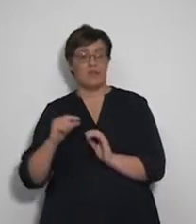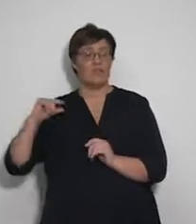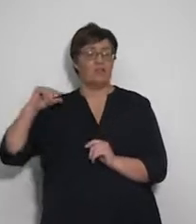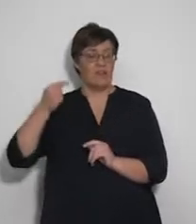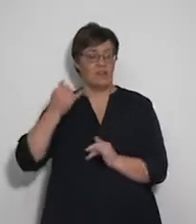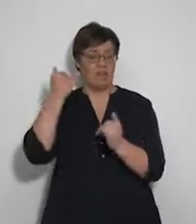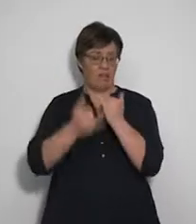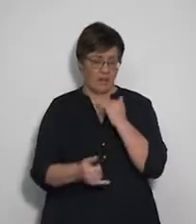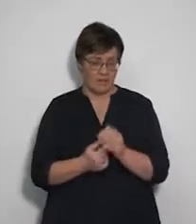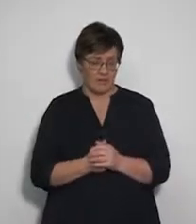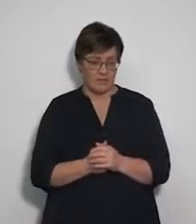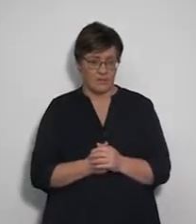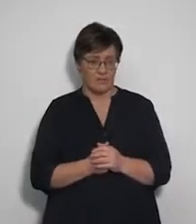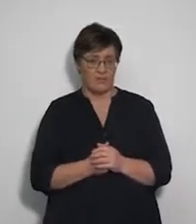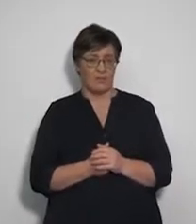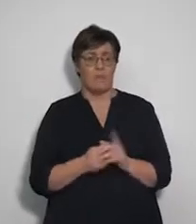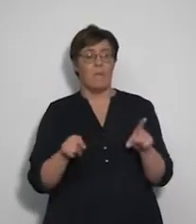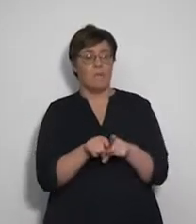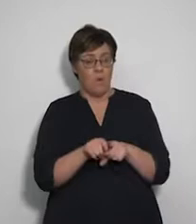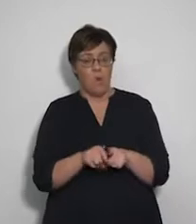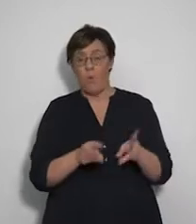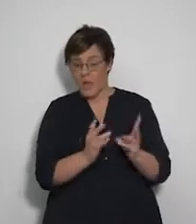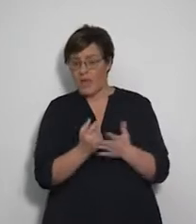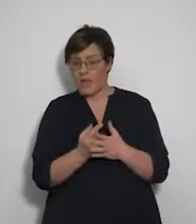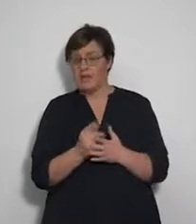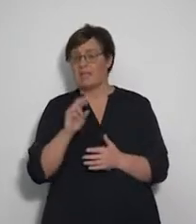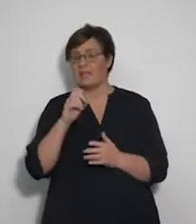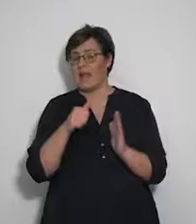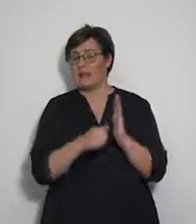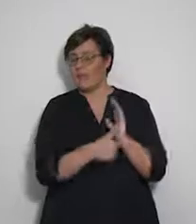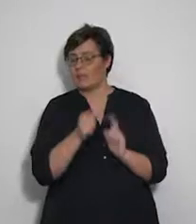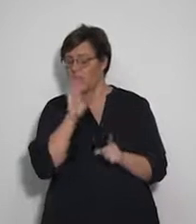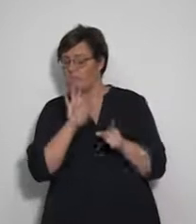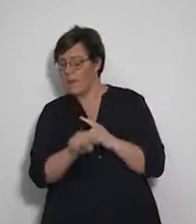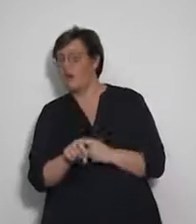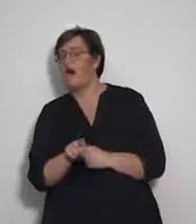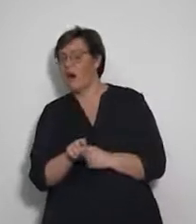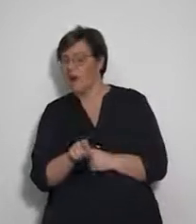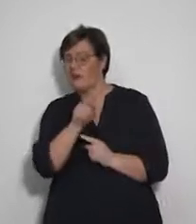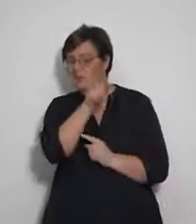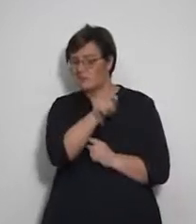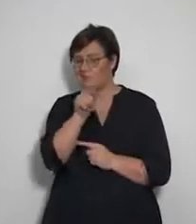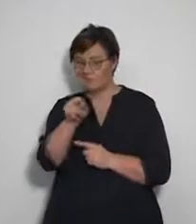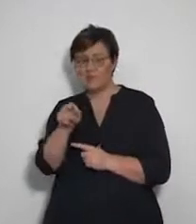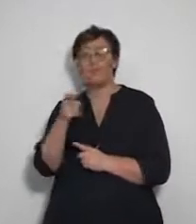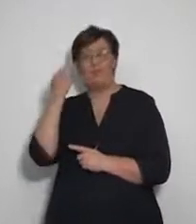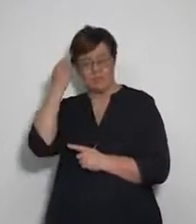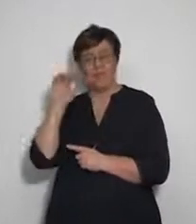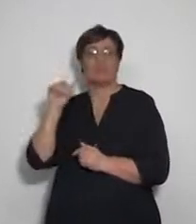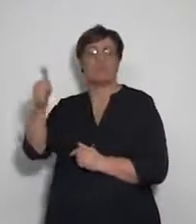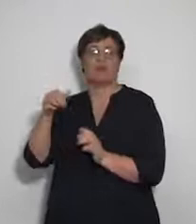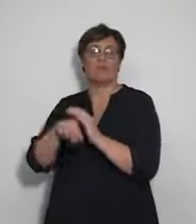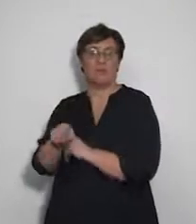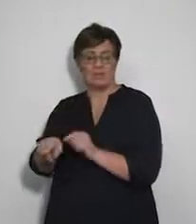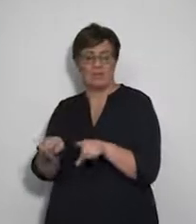genetic disorders. So another technique where DNA fingerprinting works is the ability to be able to screen individuals and look for